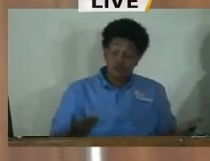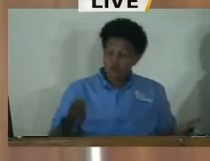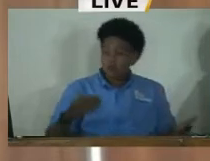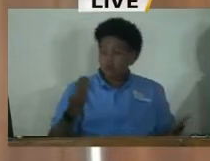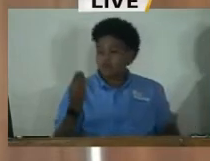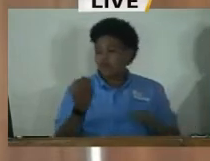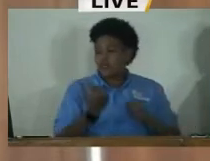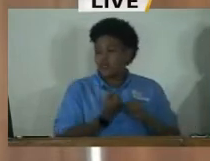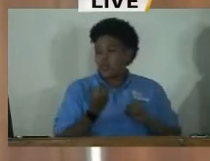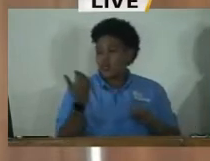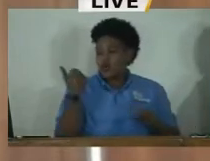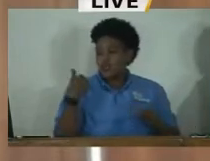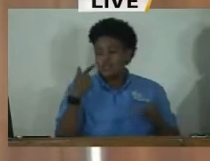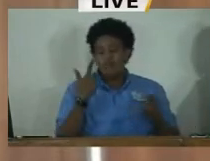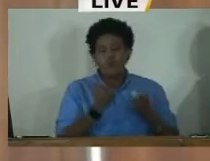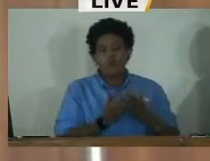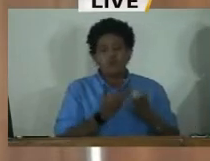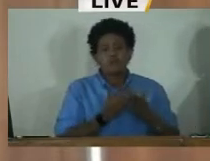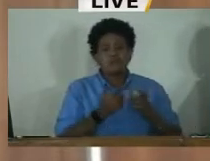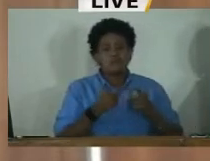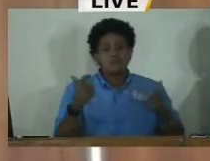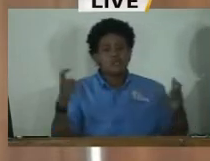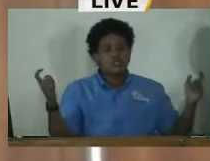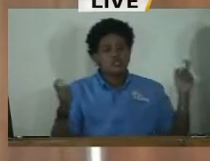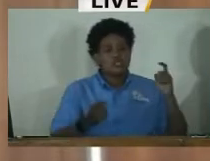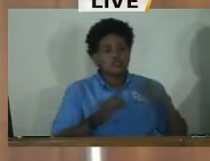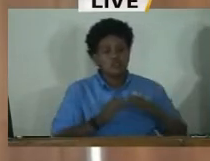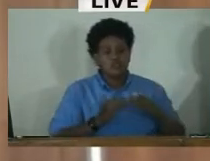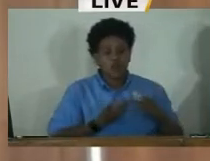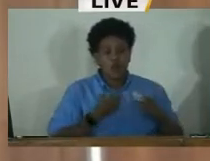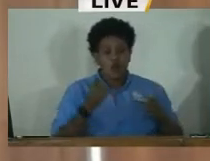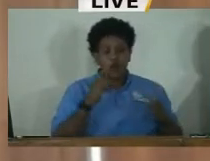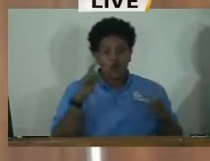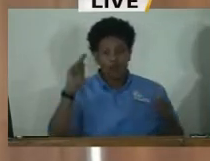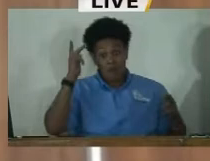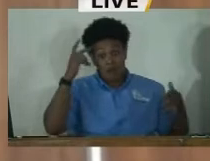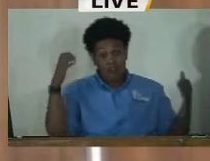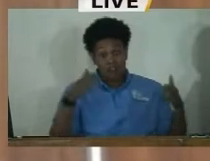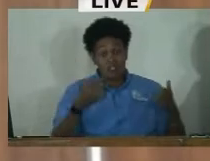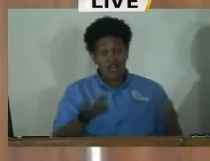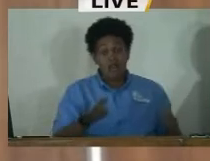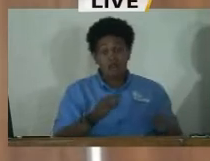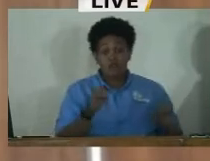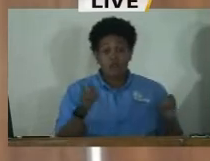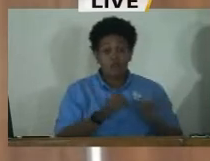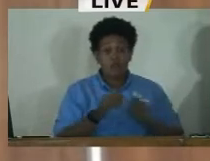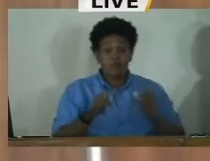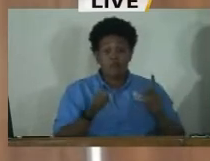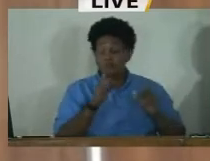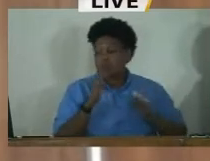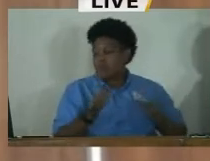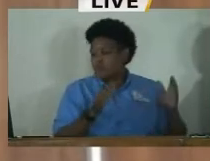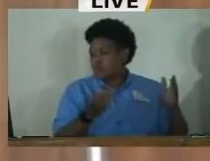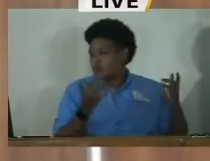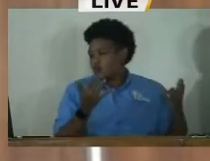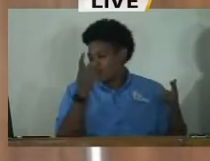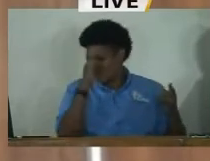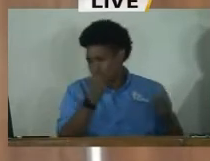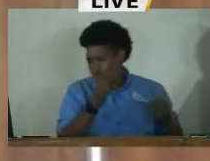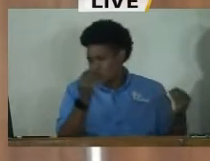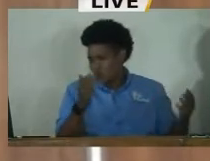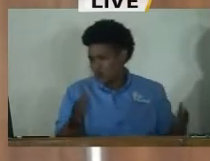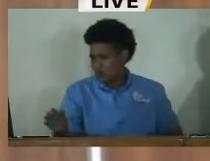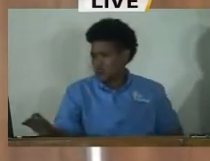ago, I've witnessed a radical shift within our body politic. No longer are people prepared to wait for